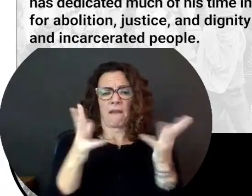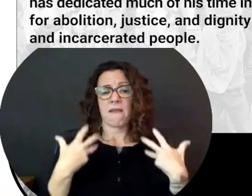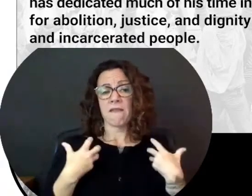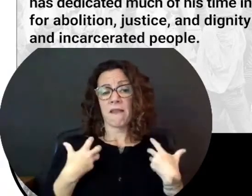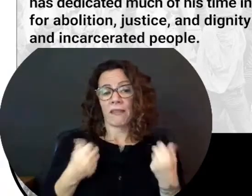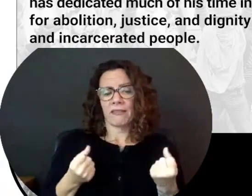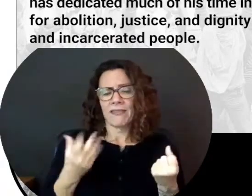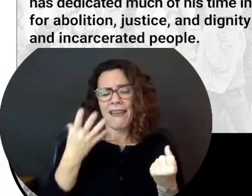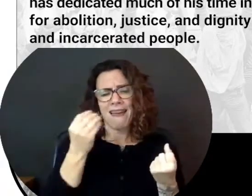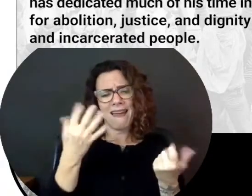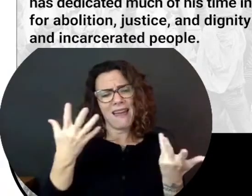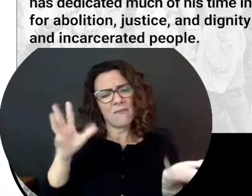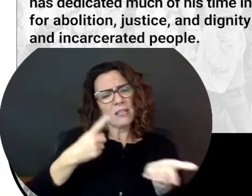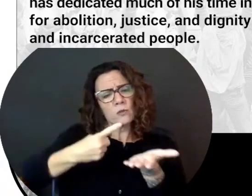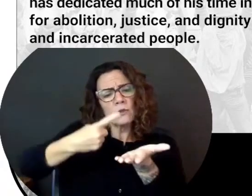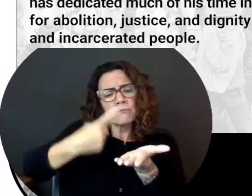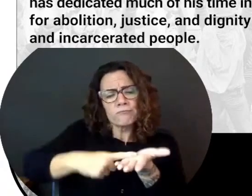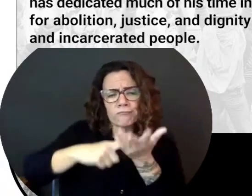a whole.